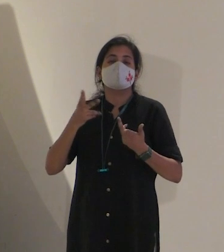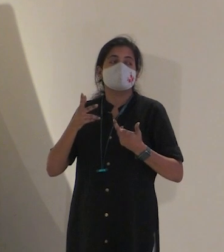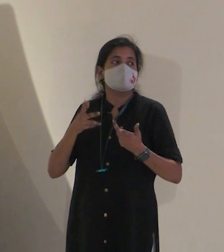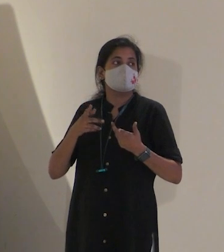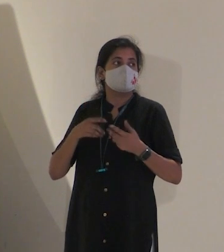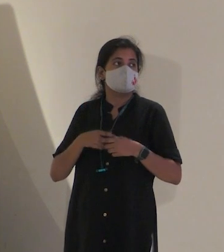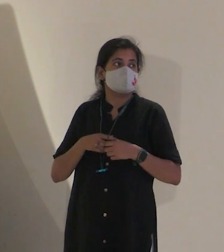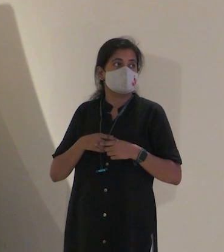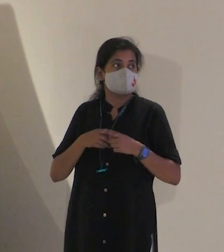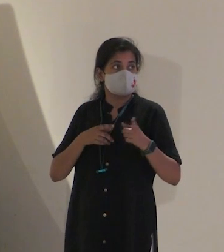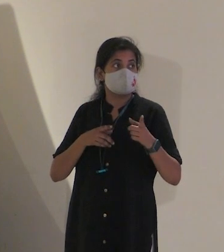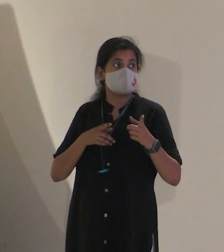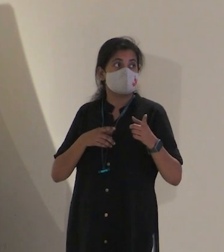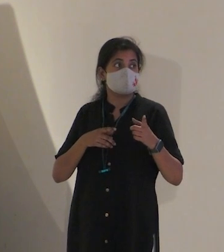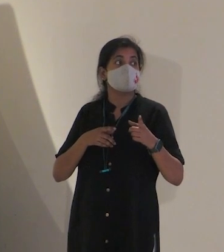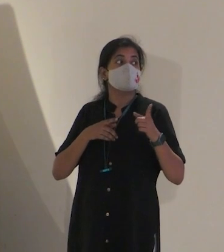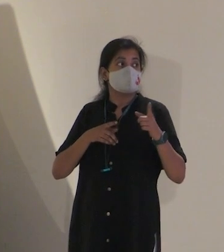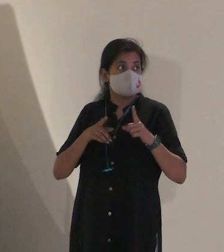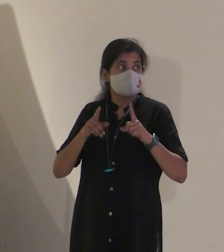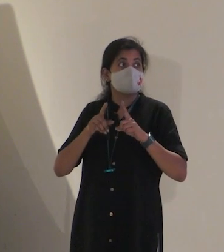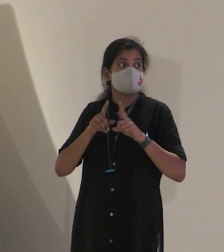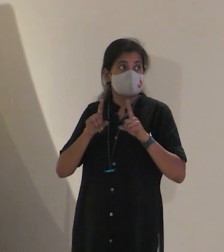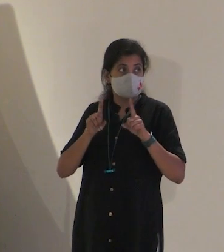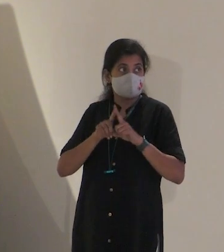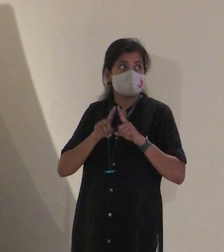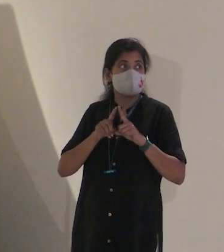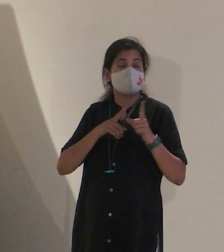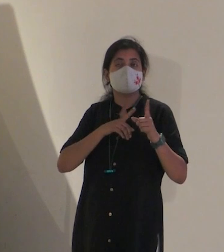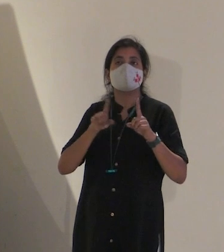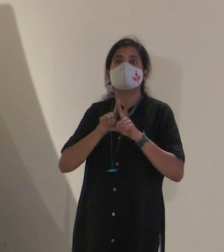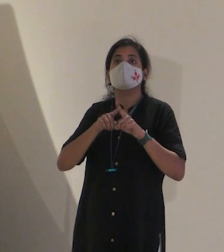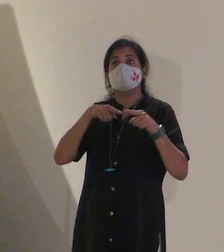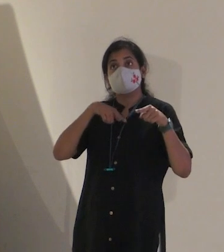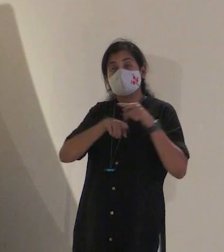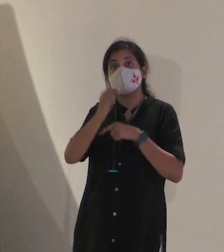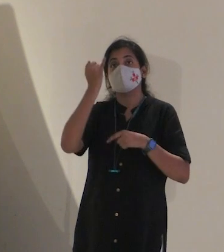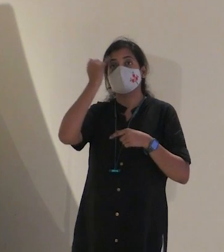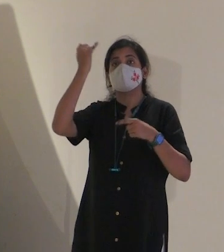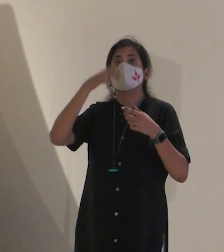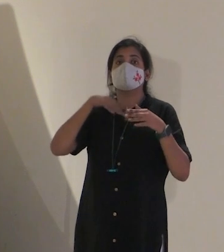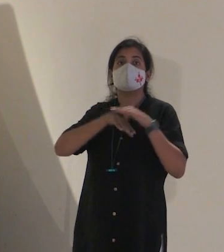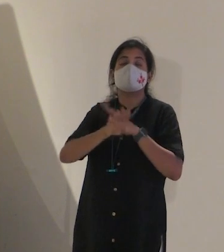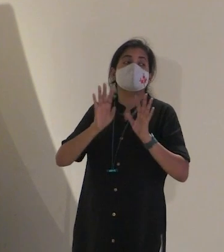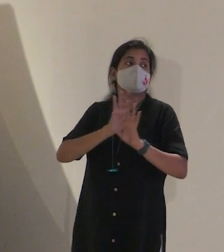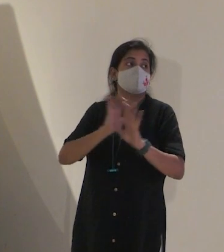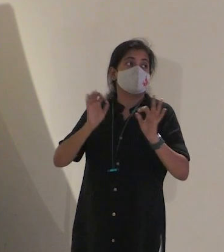the masculinity and pomposity of the building itself, of the imperial, the very